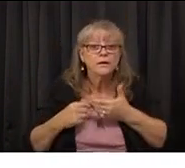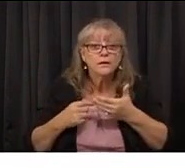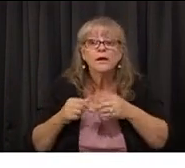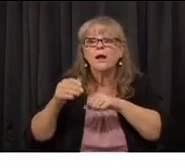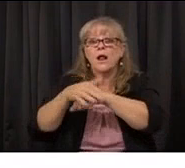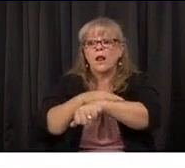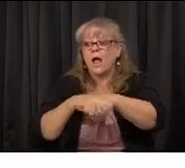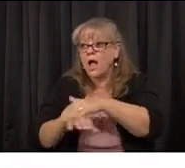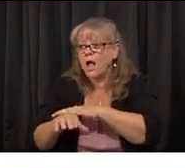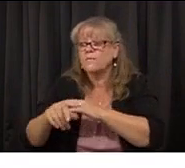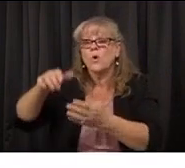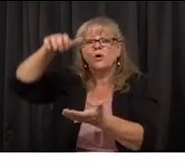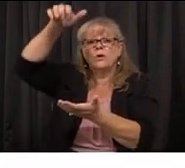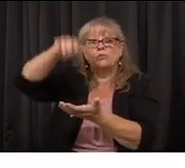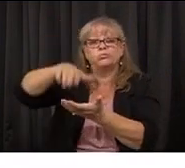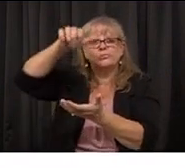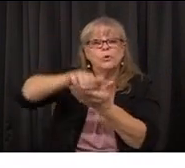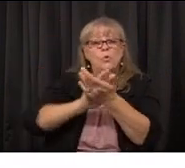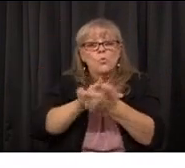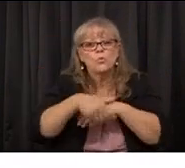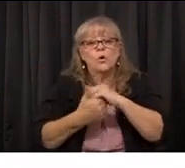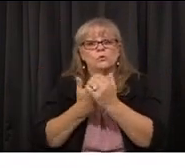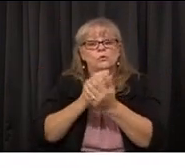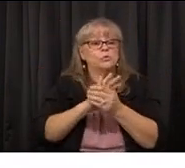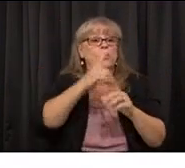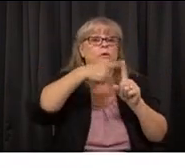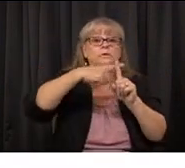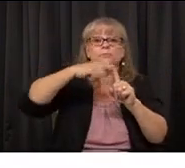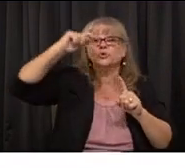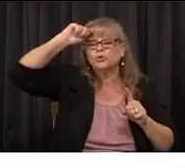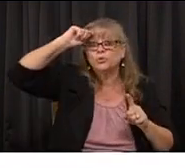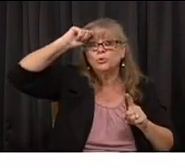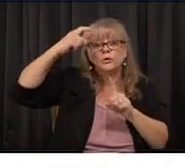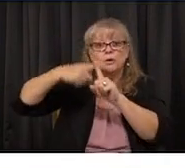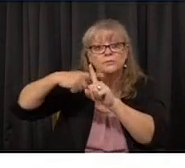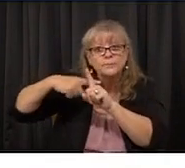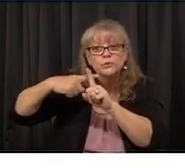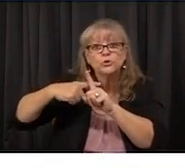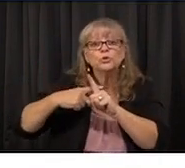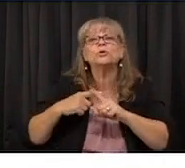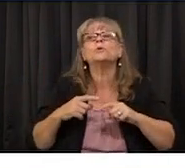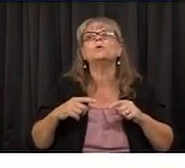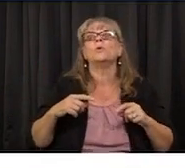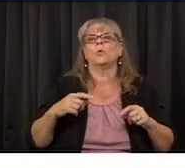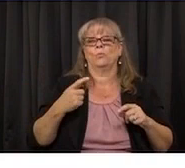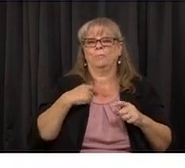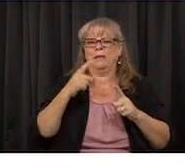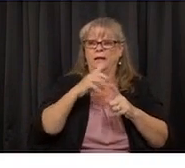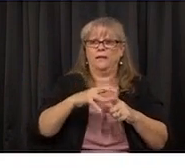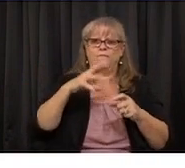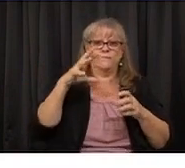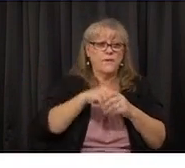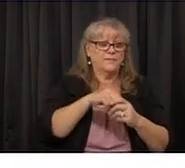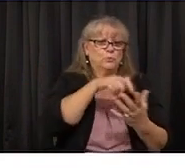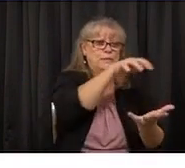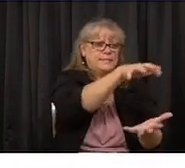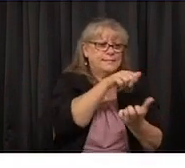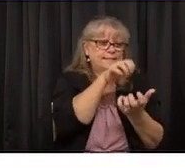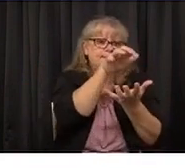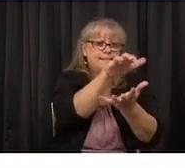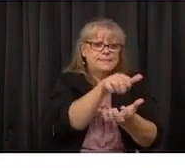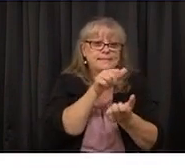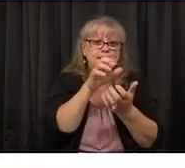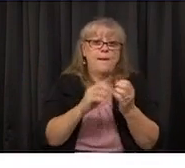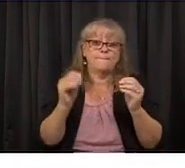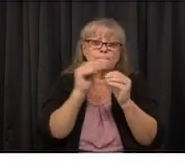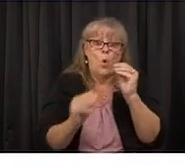thermometers, surgical gowns, face masks. We have been very involved with acquiring these and setting up a way where others can acquire those. And I want to